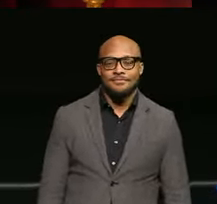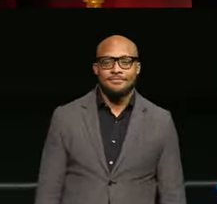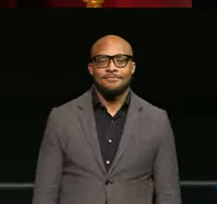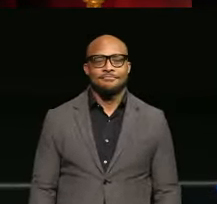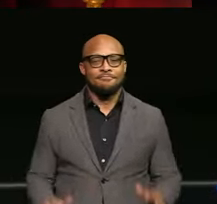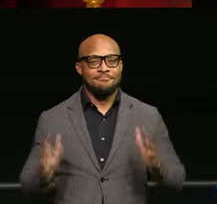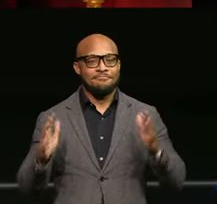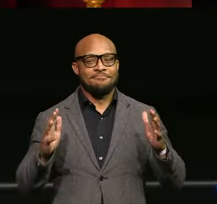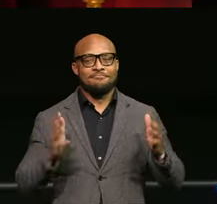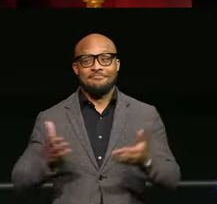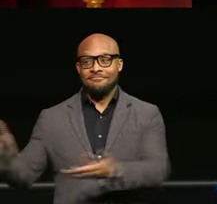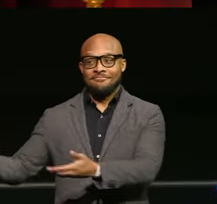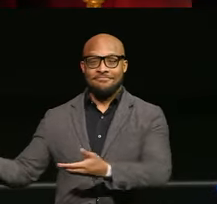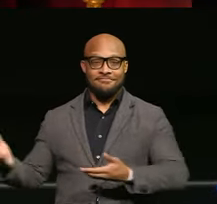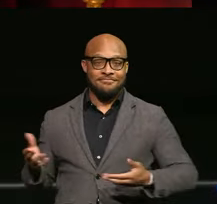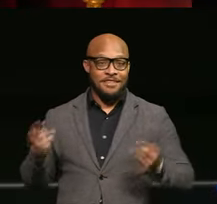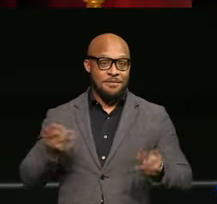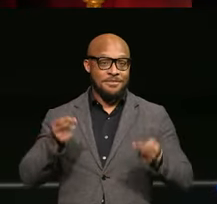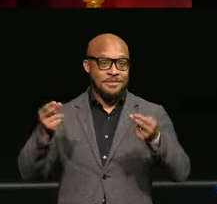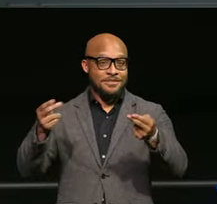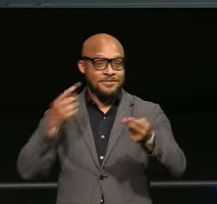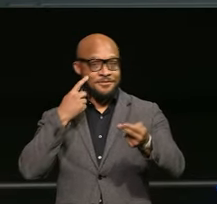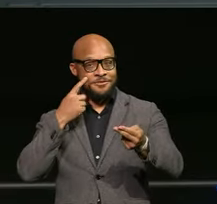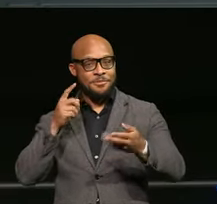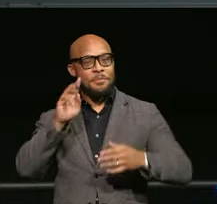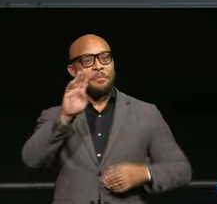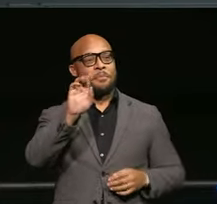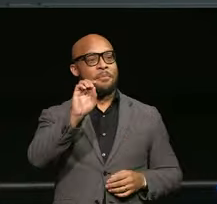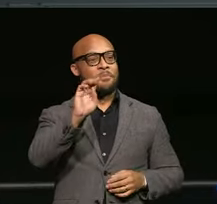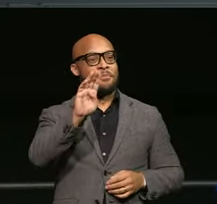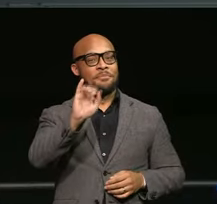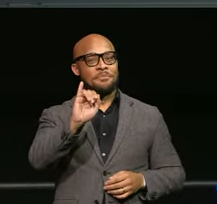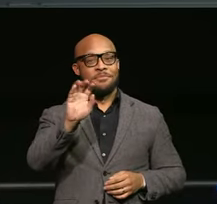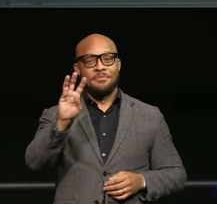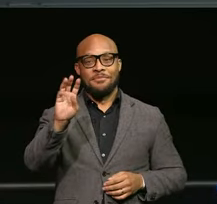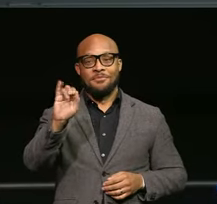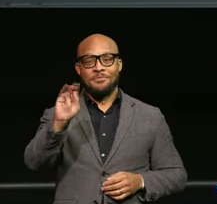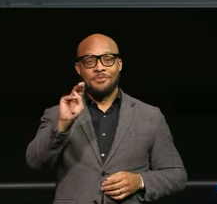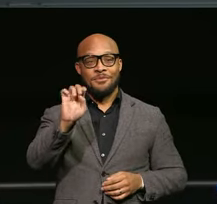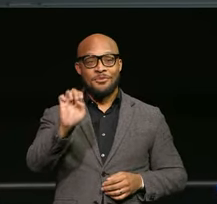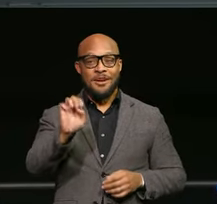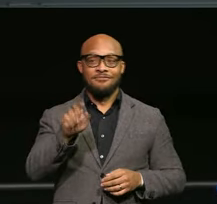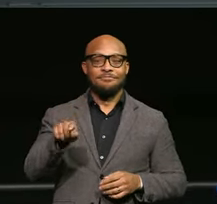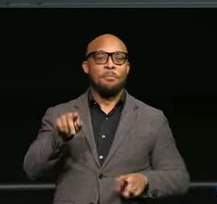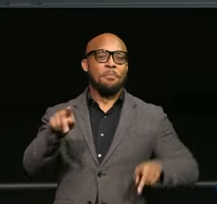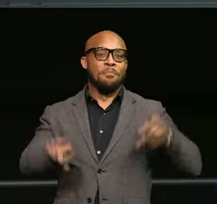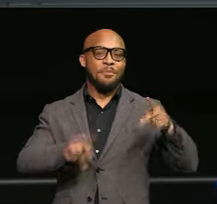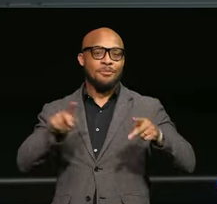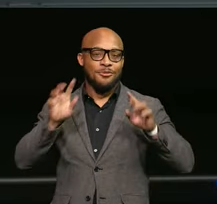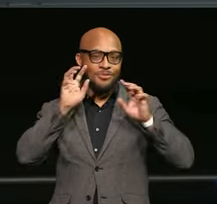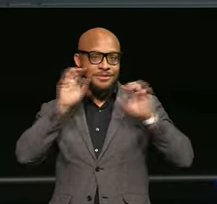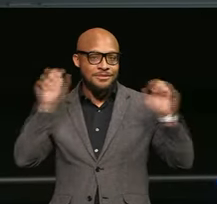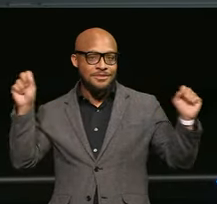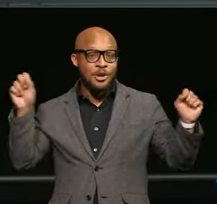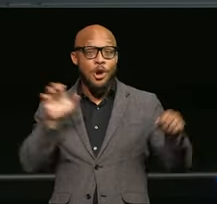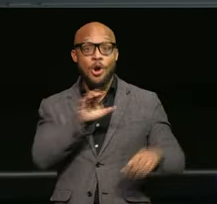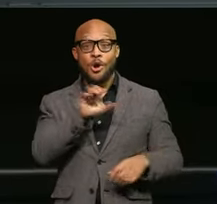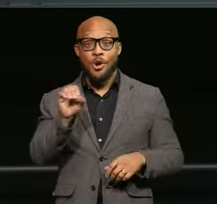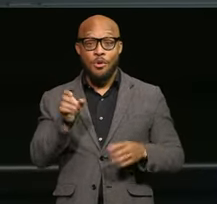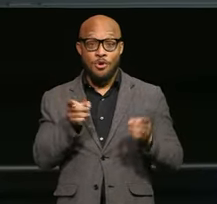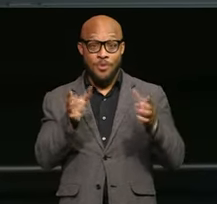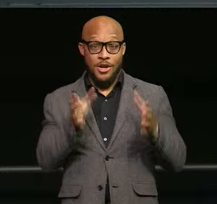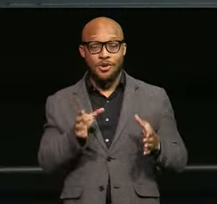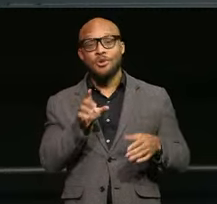Please welcome to the stage the nominees from Bobi Wine, the People's President, co-director and director of photography, Moses